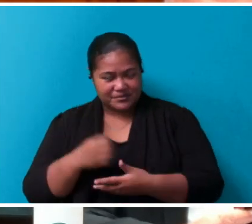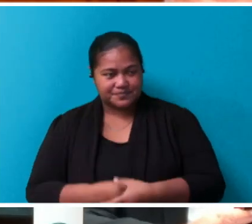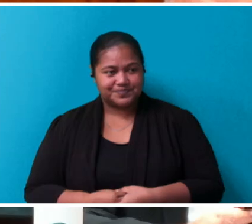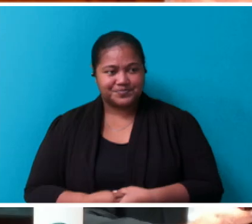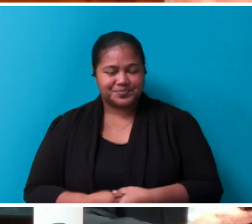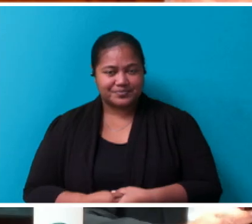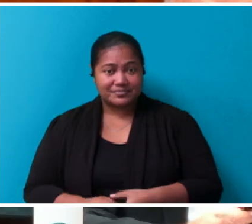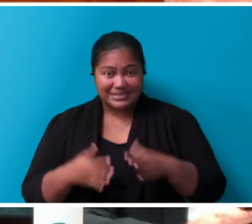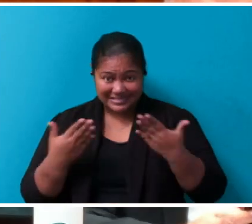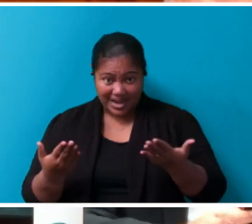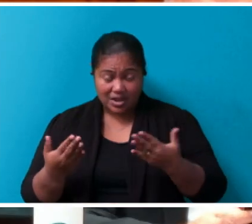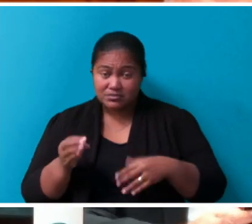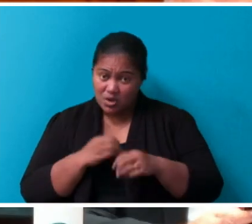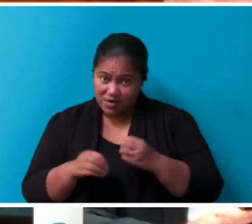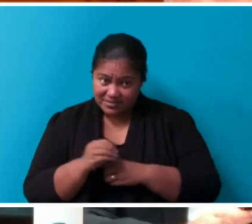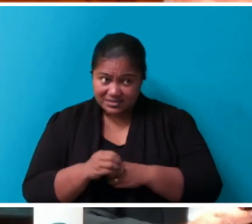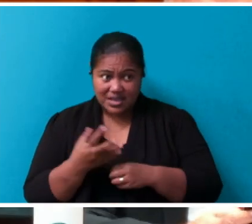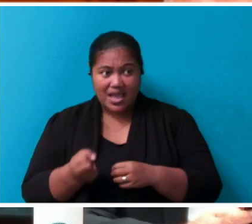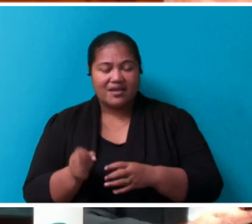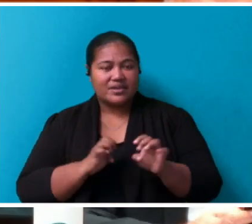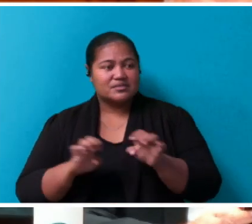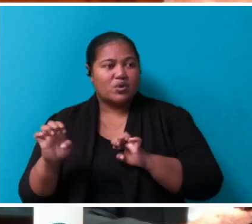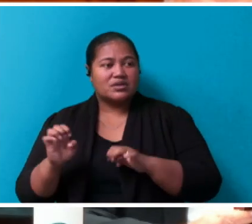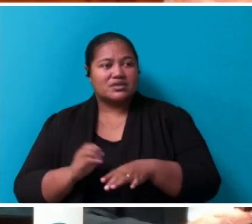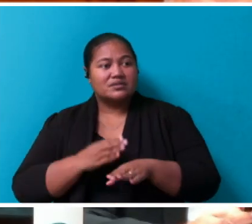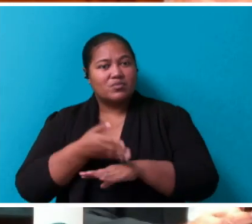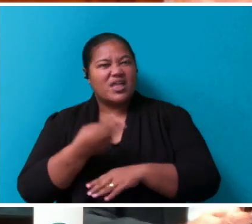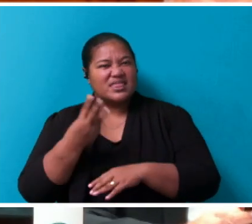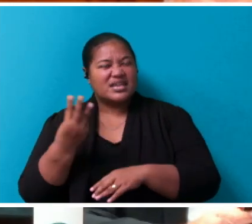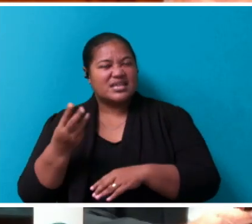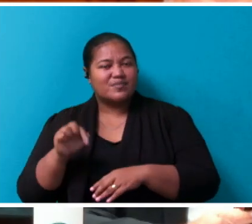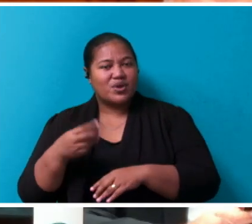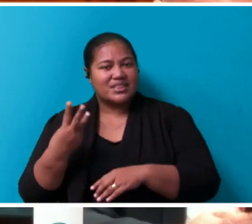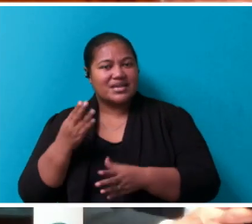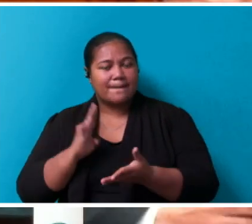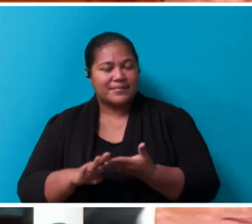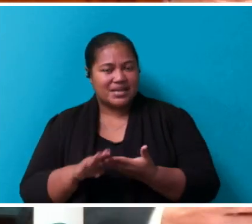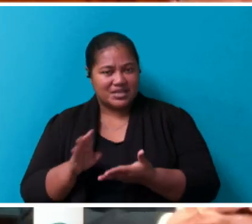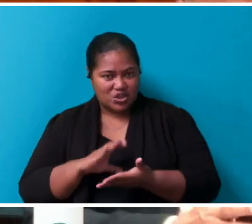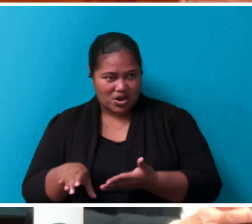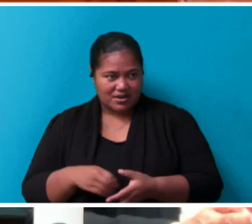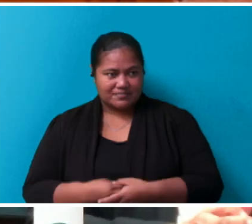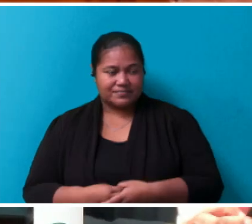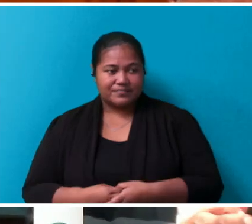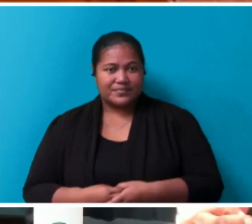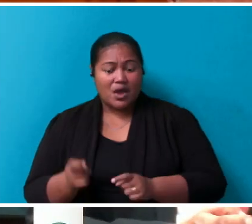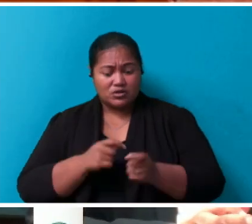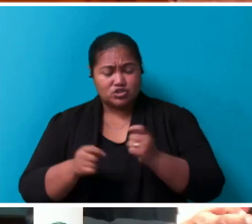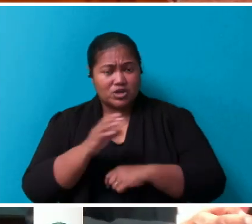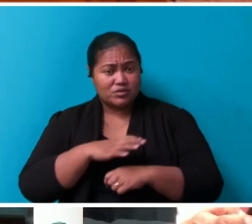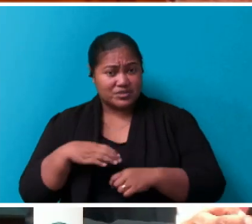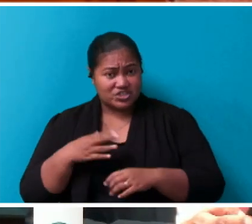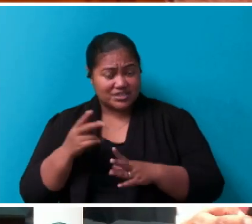office has helped facilitate exports exceeding $33.3 million. Our Trade Commission in China is